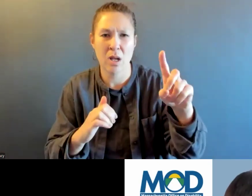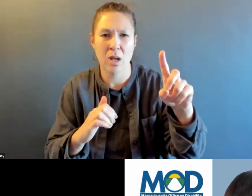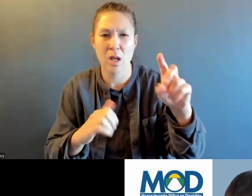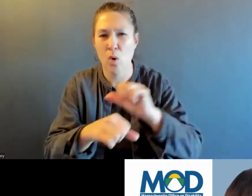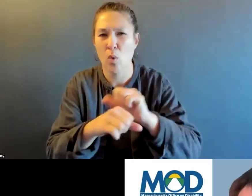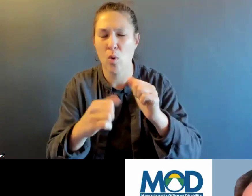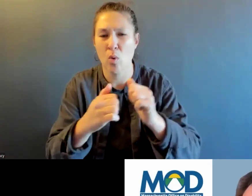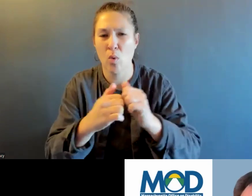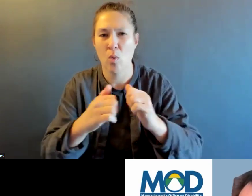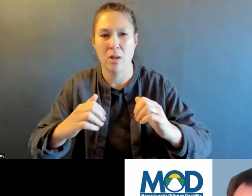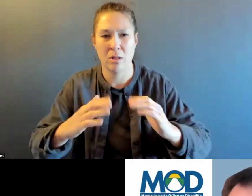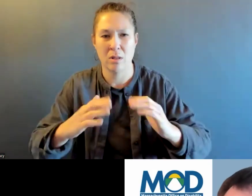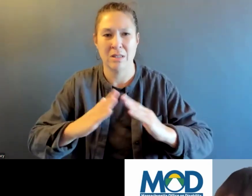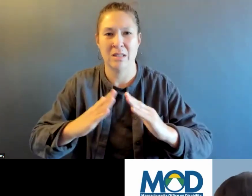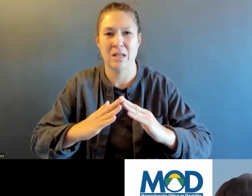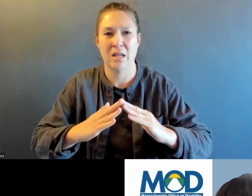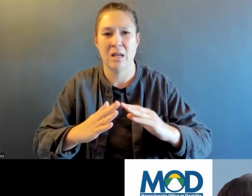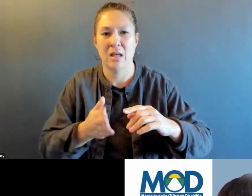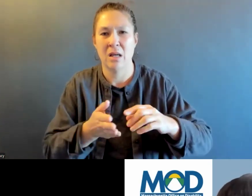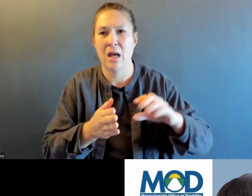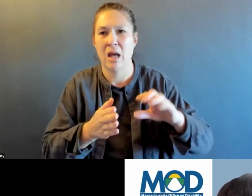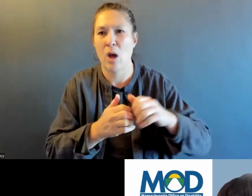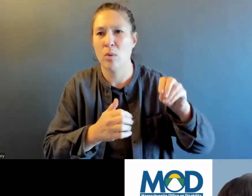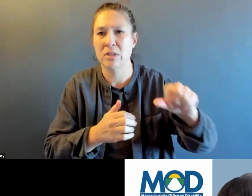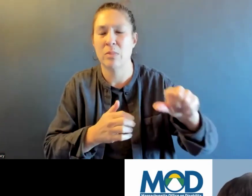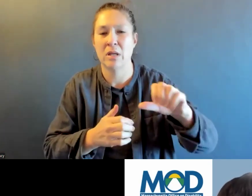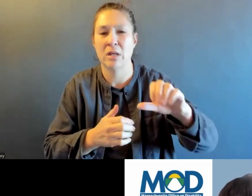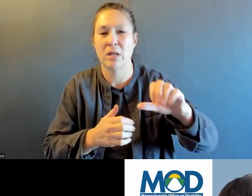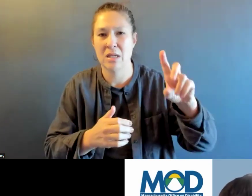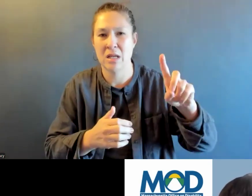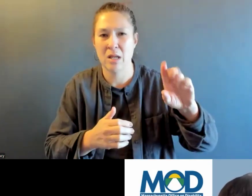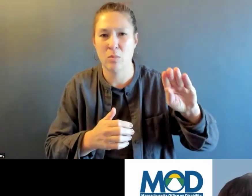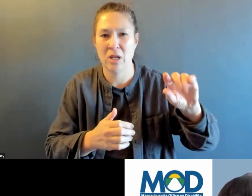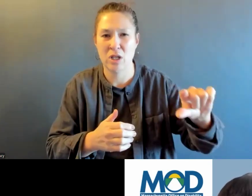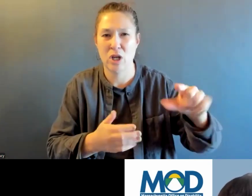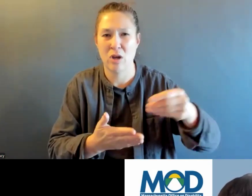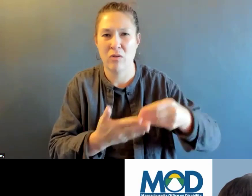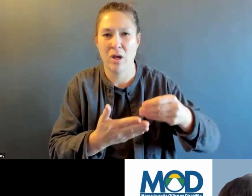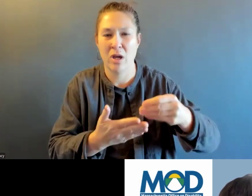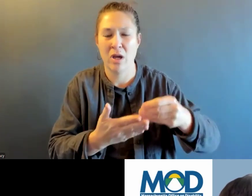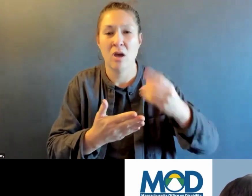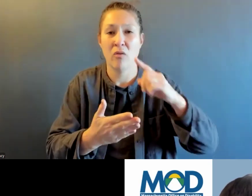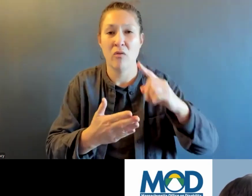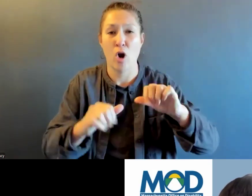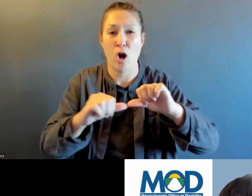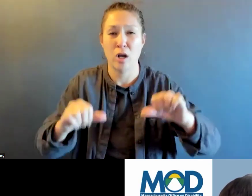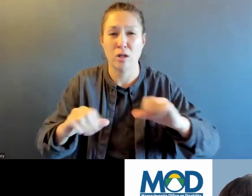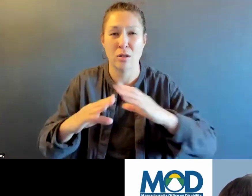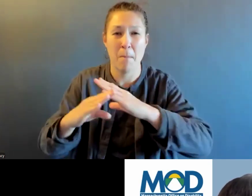municipality on spending CDBG funds for the removal of architectural barriers? And if you could